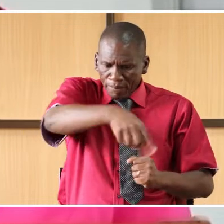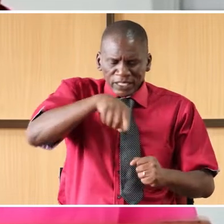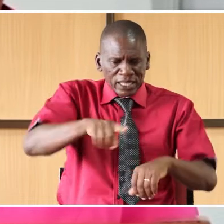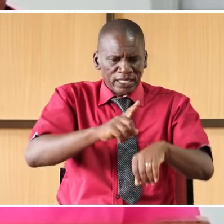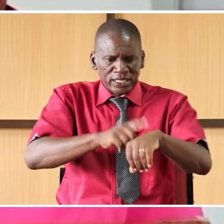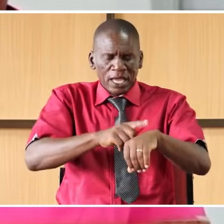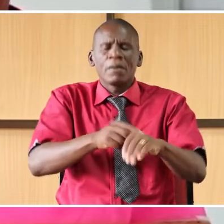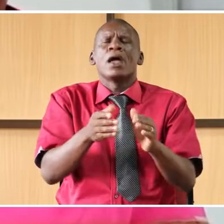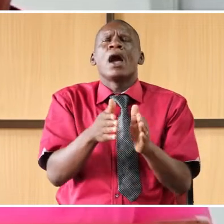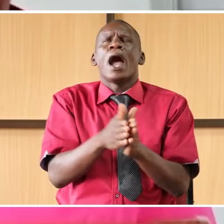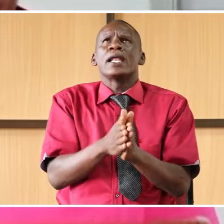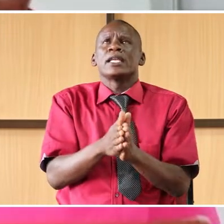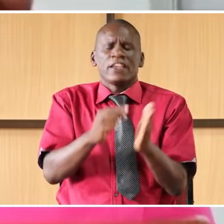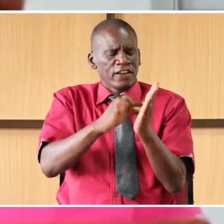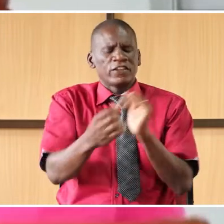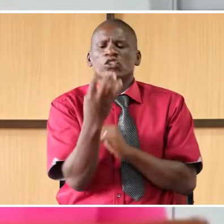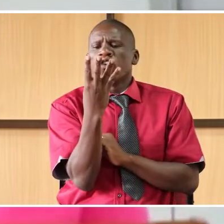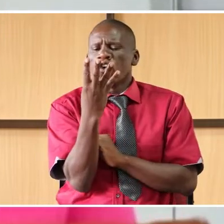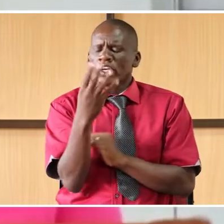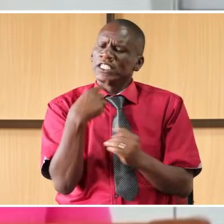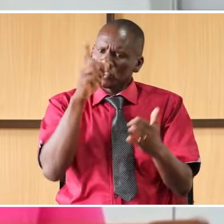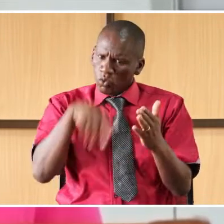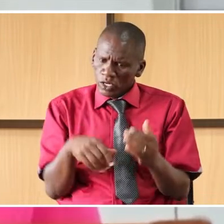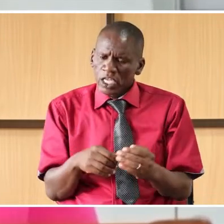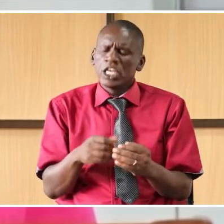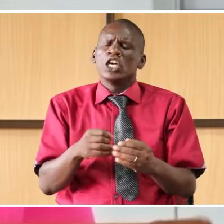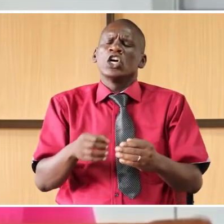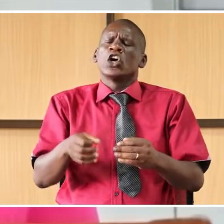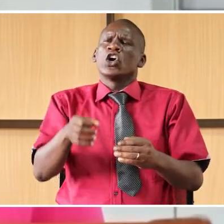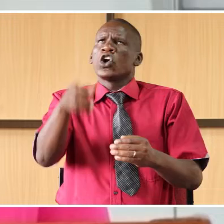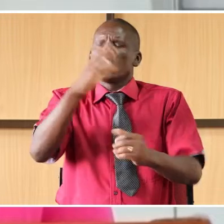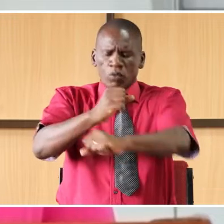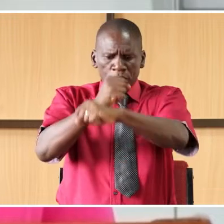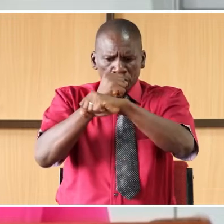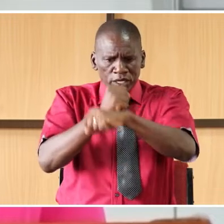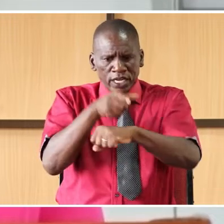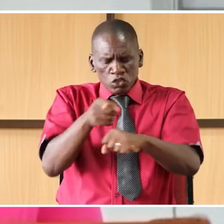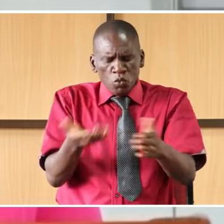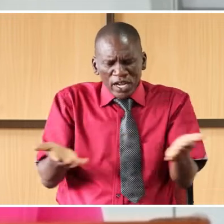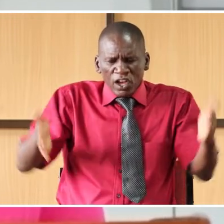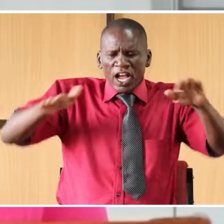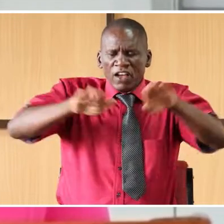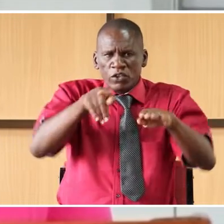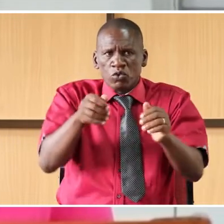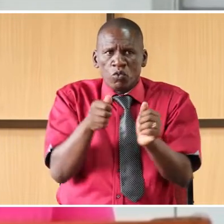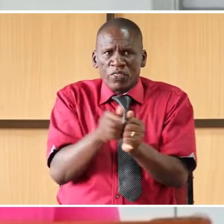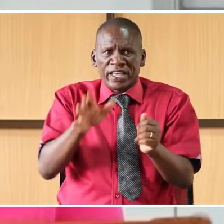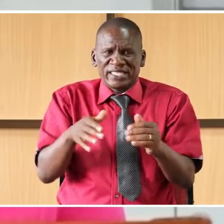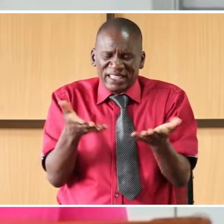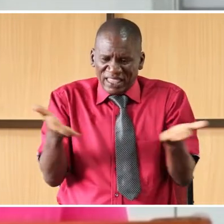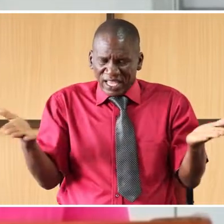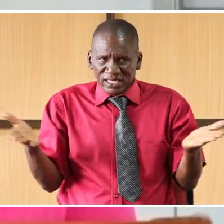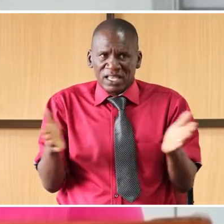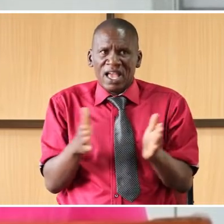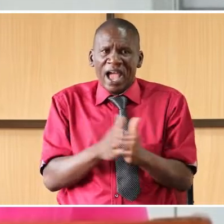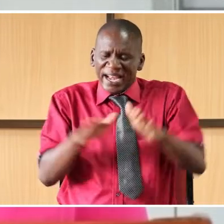times. And in verse 4, it says, he will cover you with his pinions, feathers,